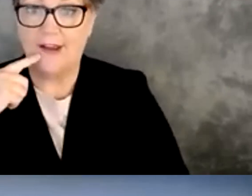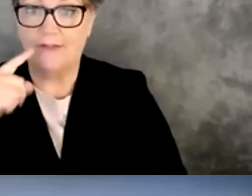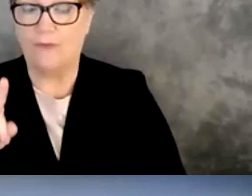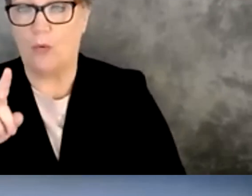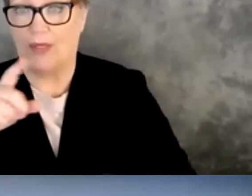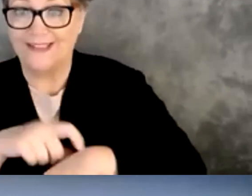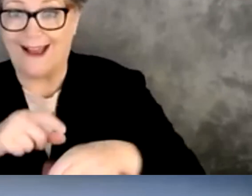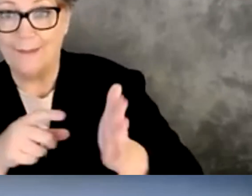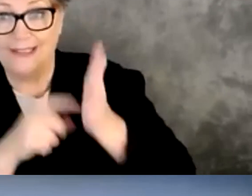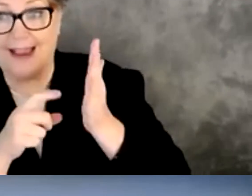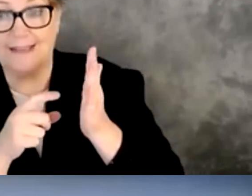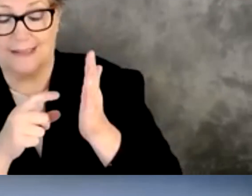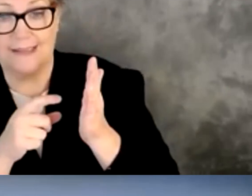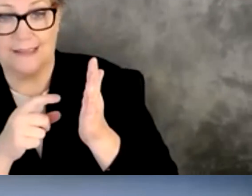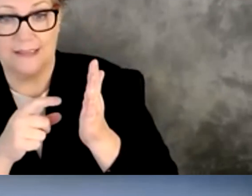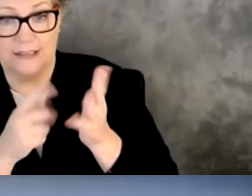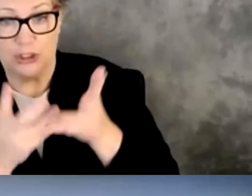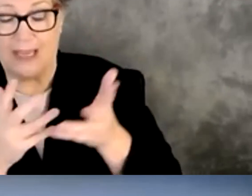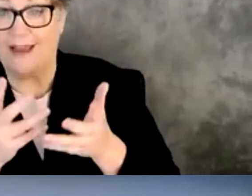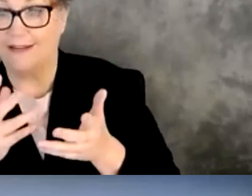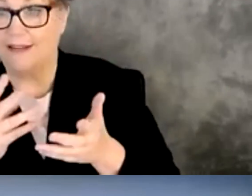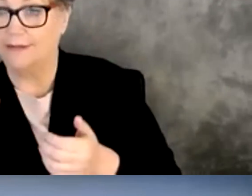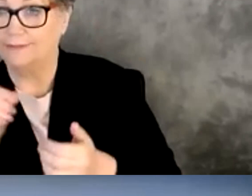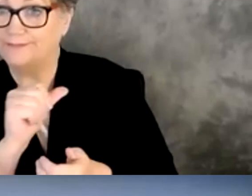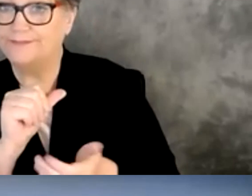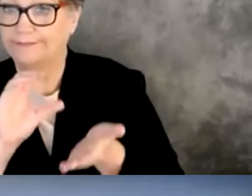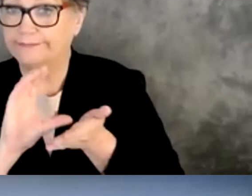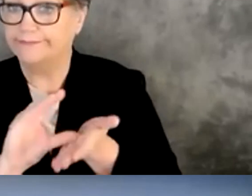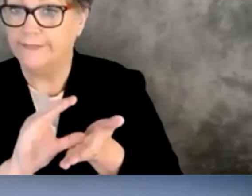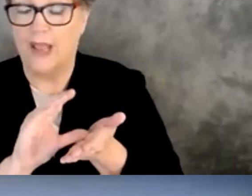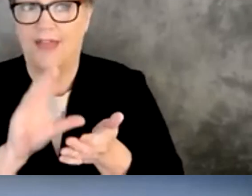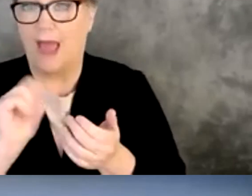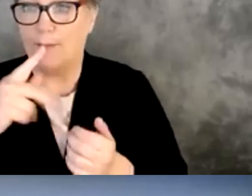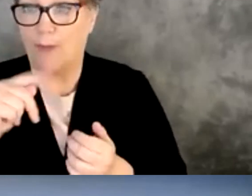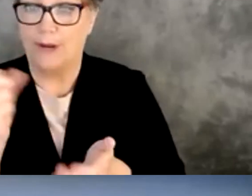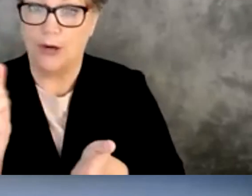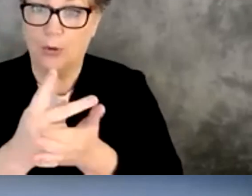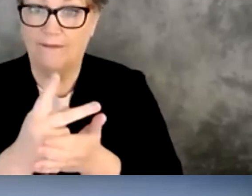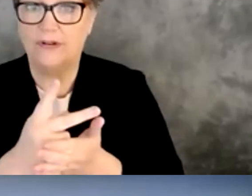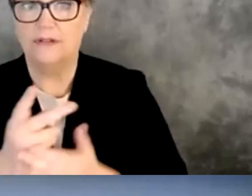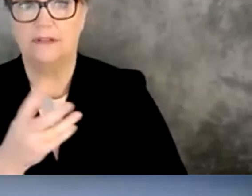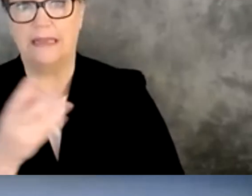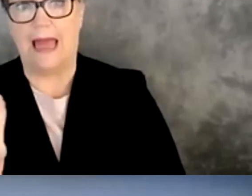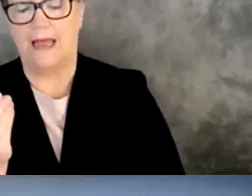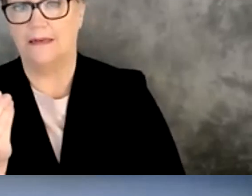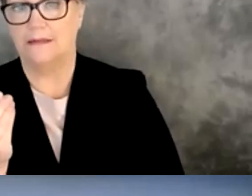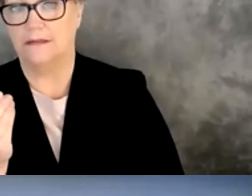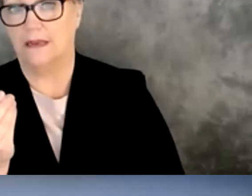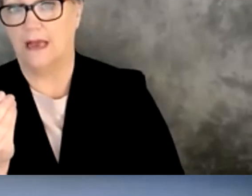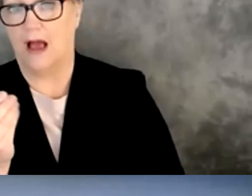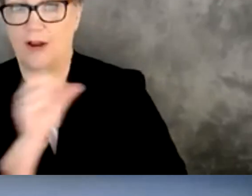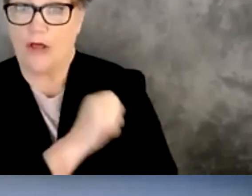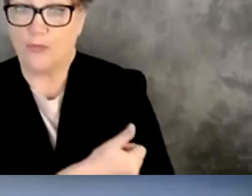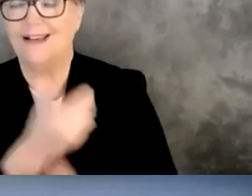it takes to get the subsidy, you know, the apartment approved and authorized and the